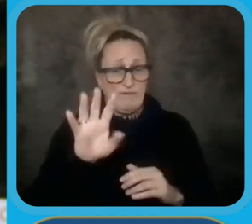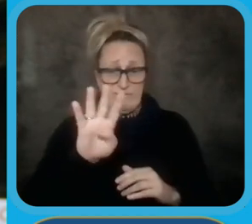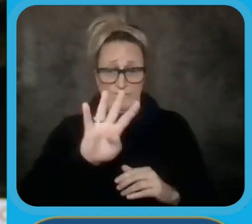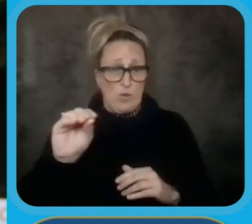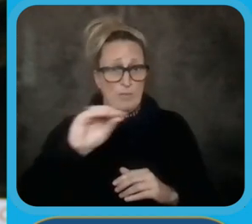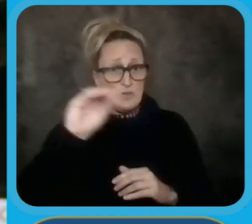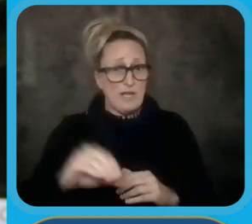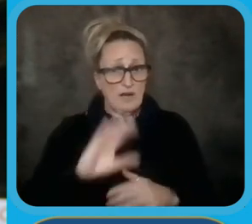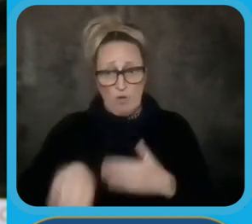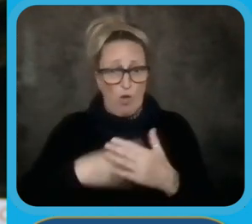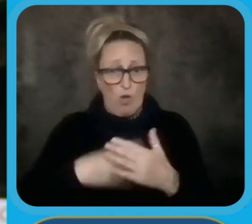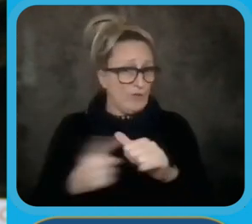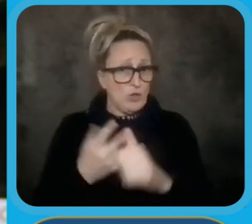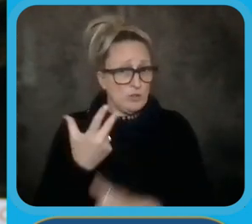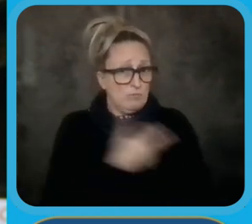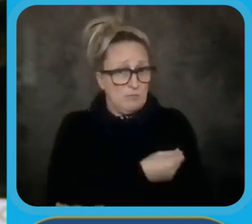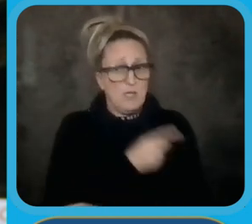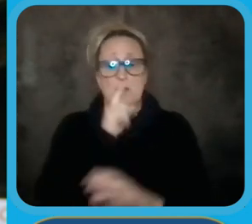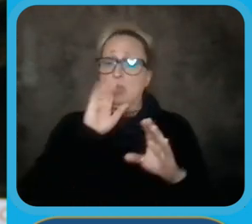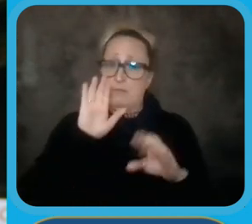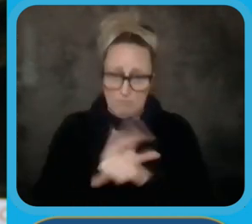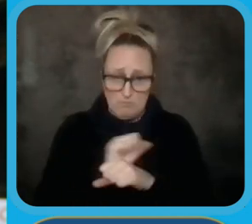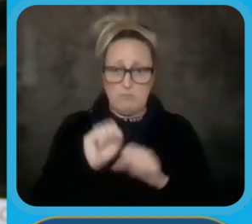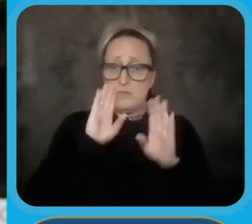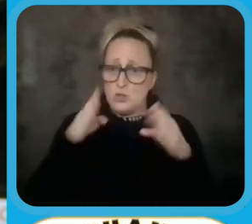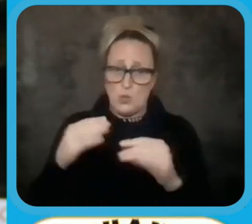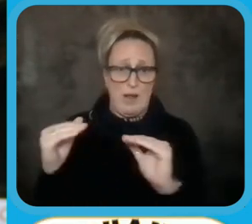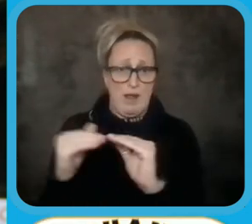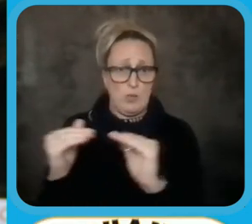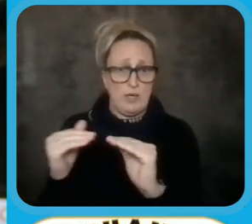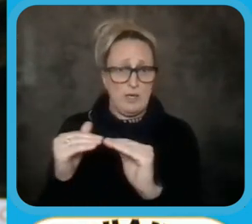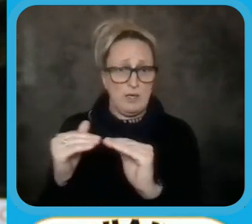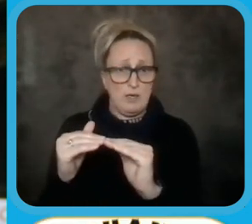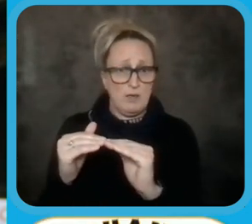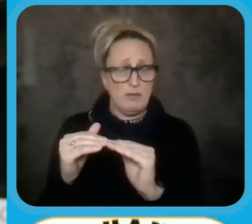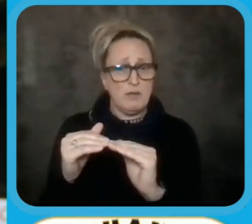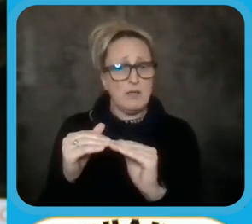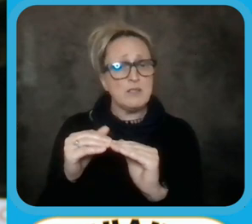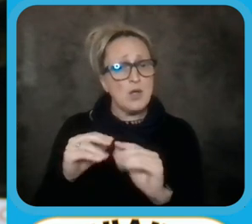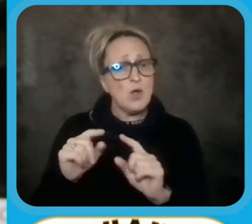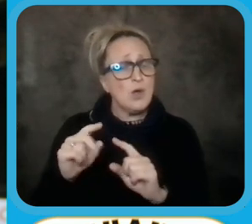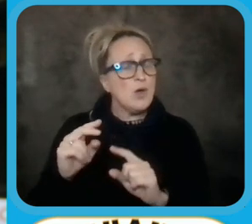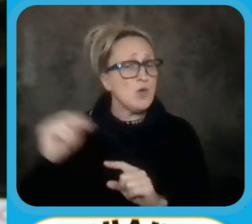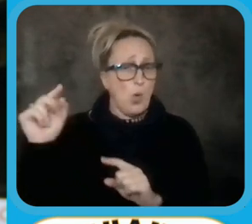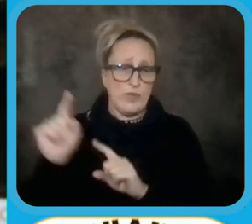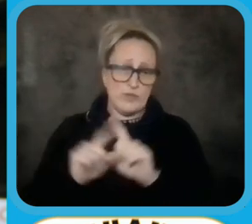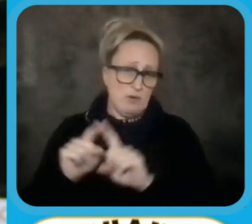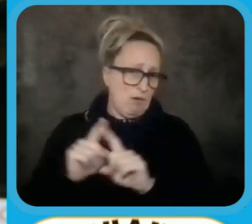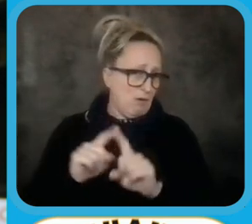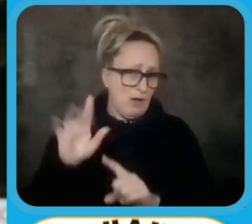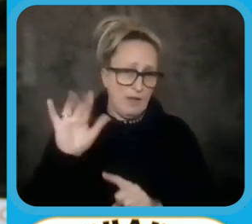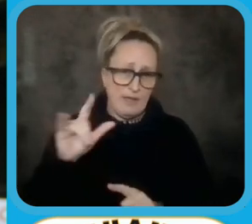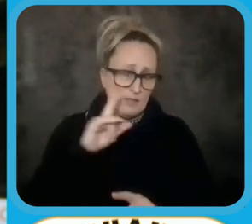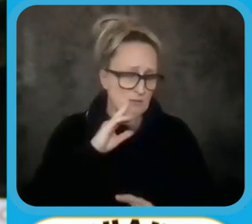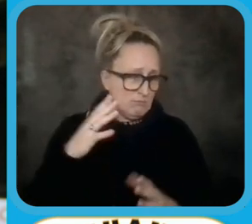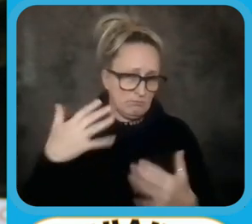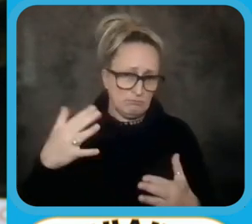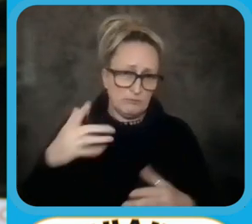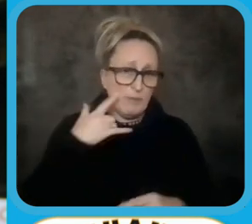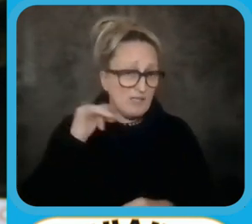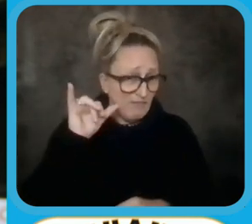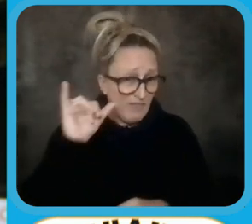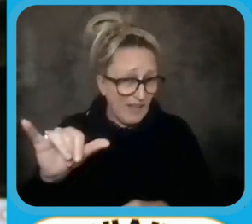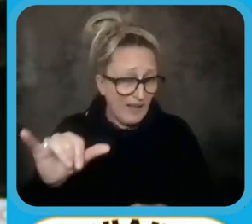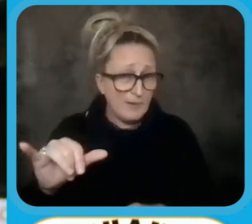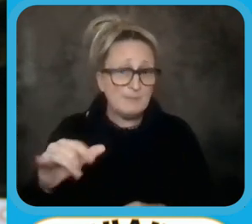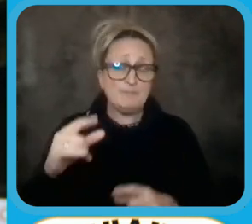our first doses committed to equity as a North Star. And we're well on our way as a consequence of those efforts of